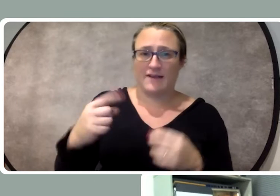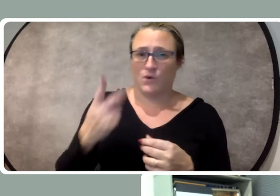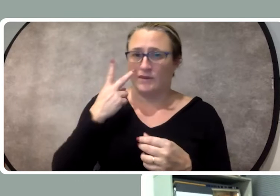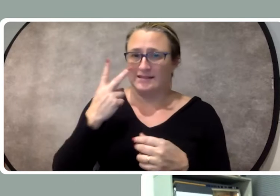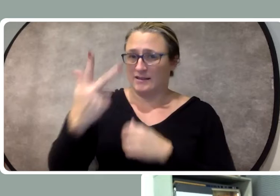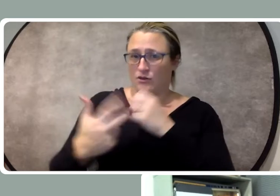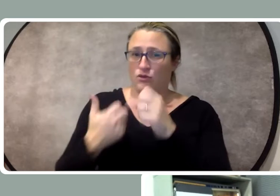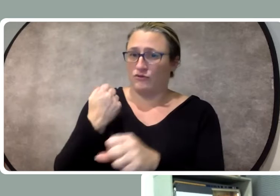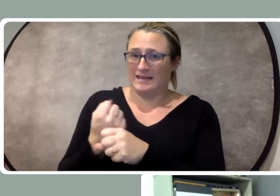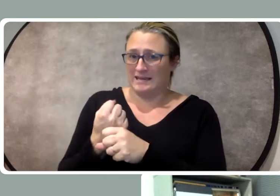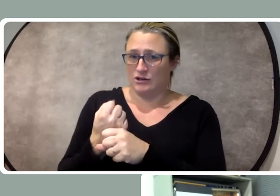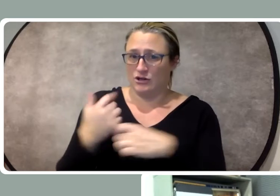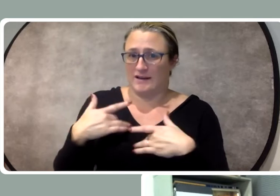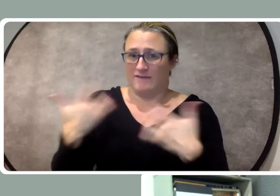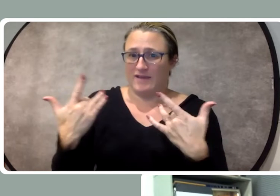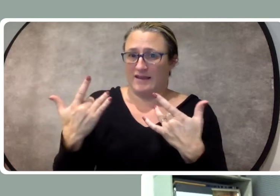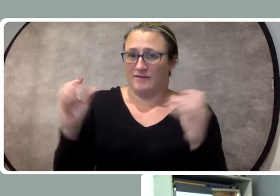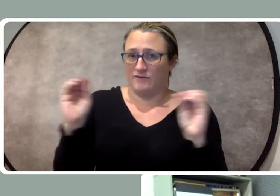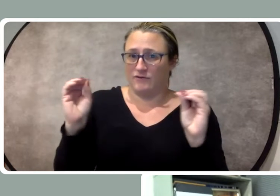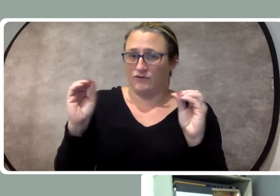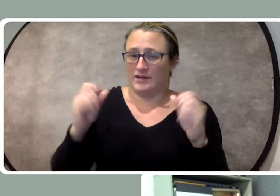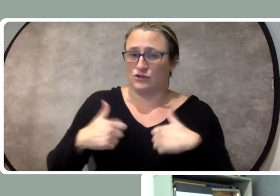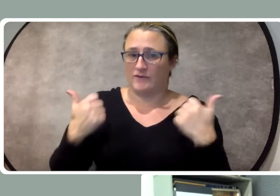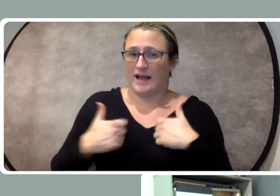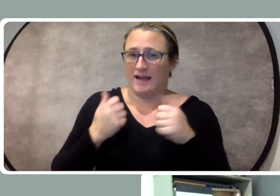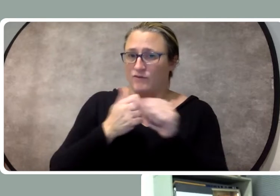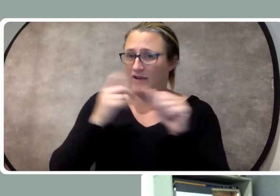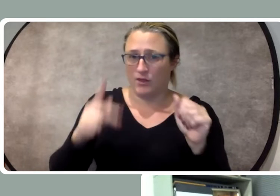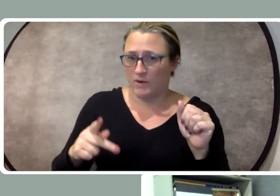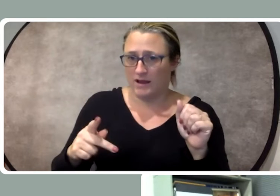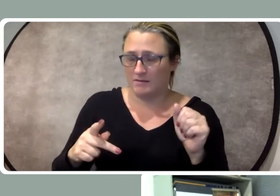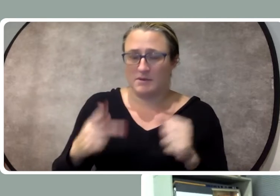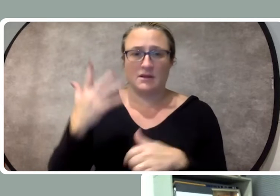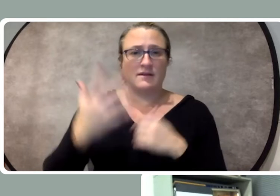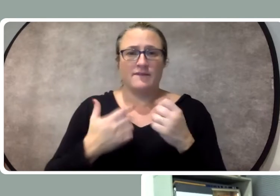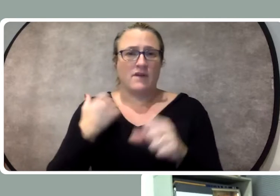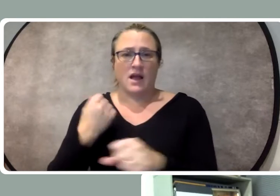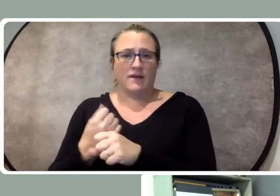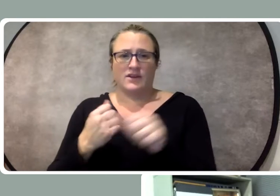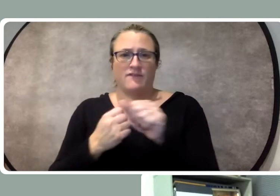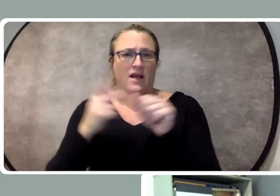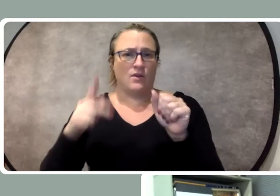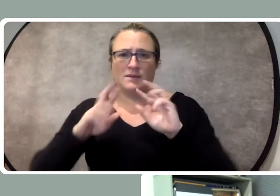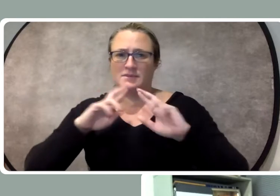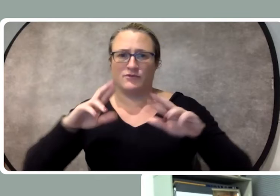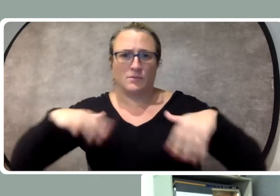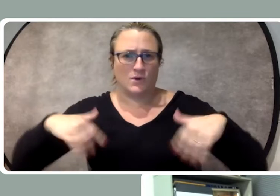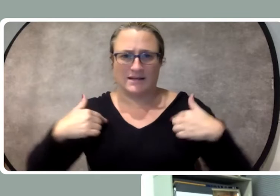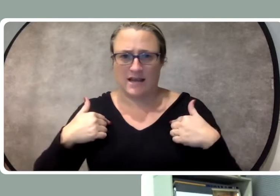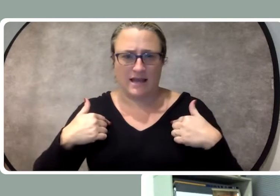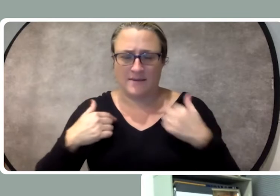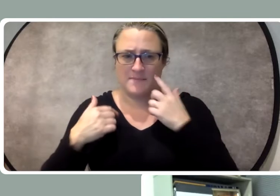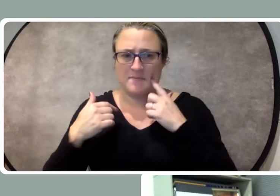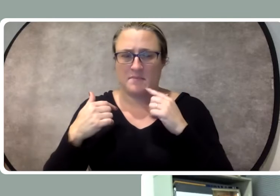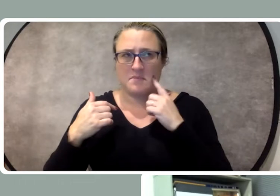3-year event-free survival follow-up. I don't think the 5-year follow-up has been reported yet. So I assume